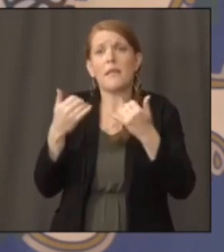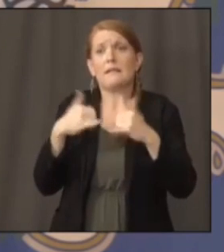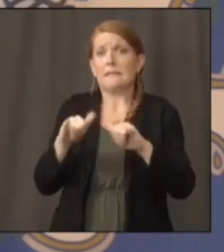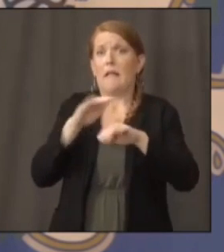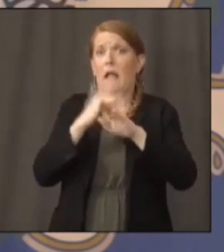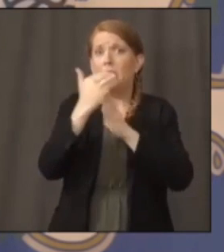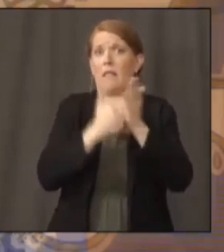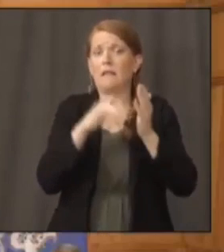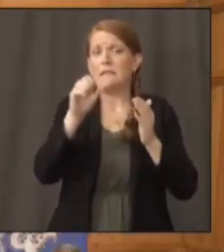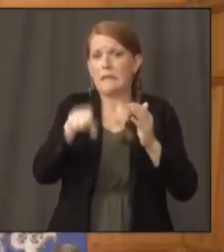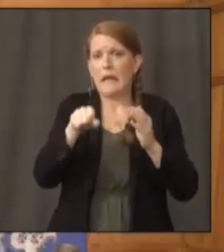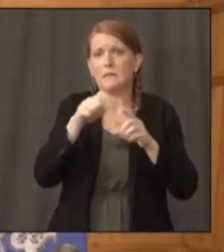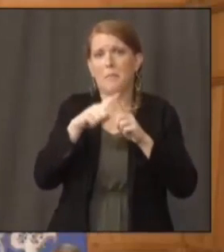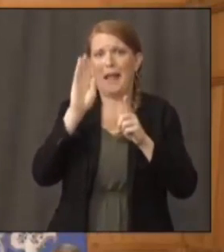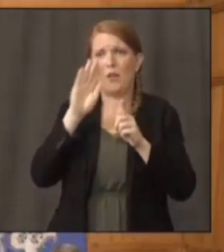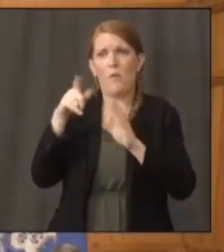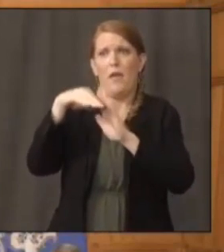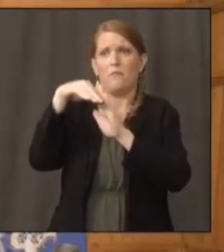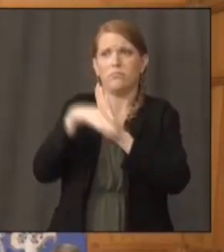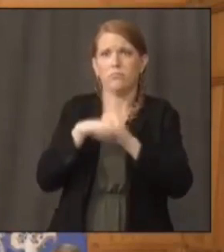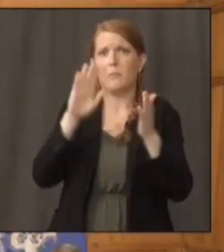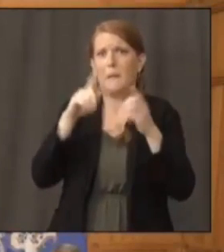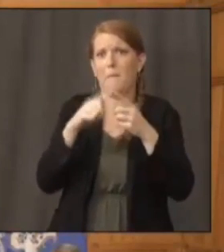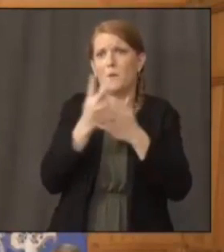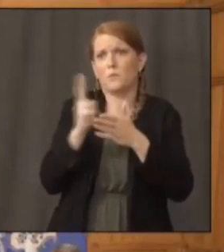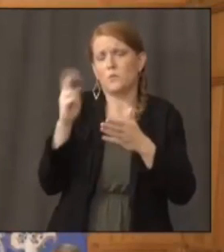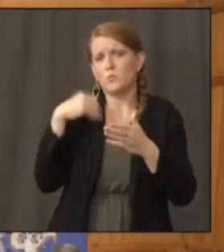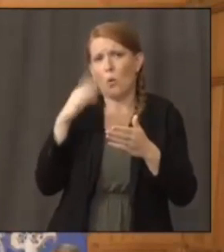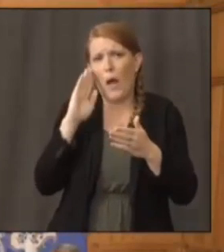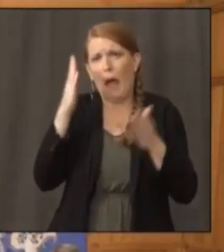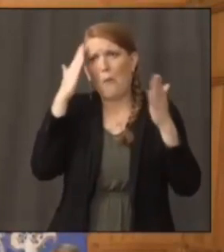that. Thank you, Governor.